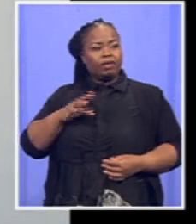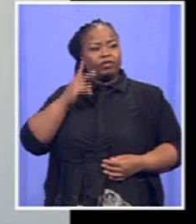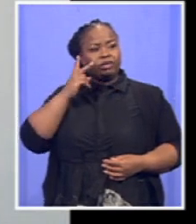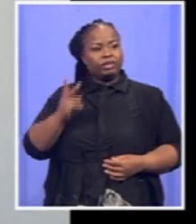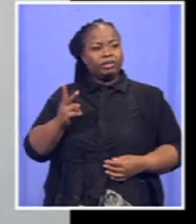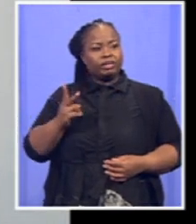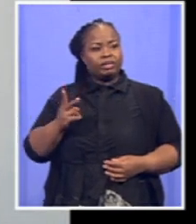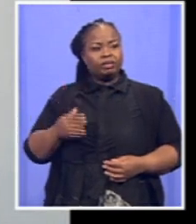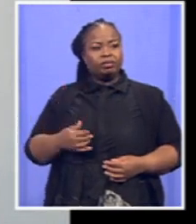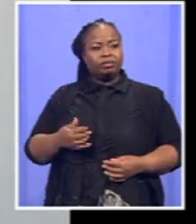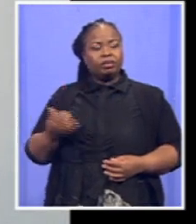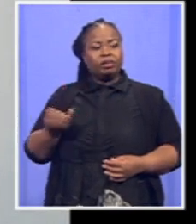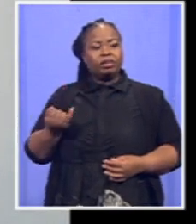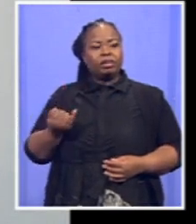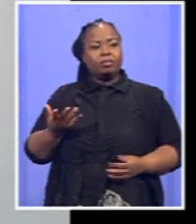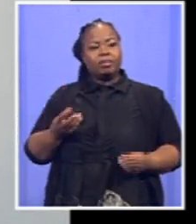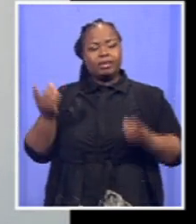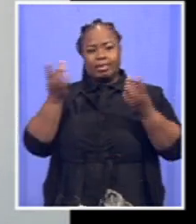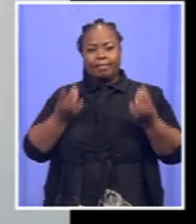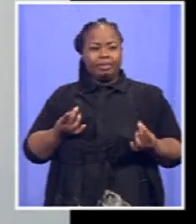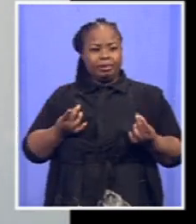if I can give you just